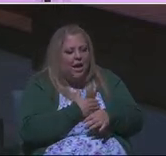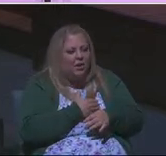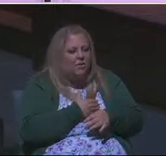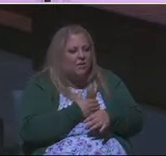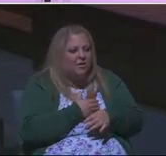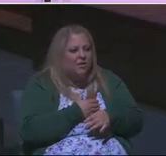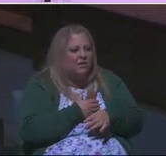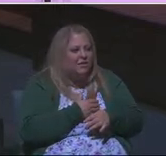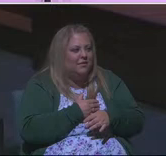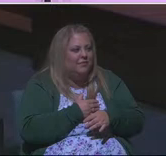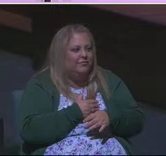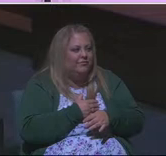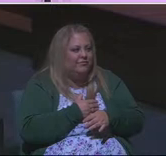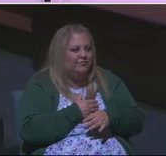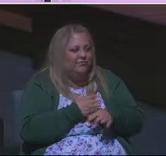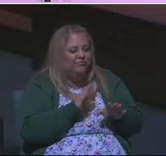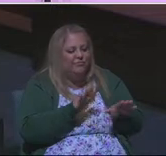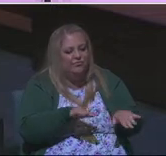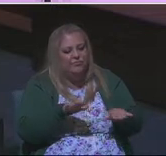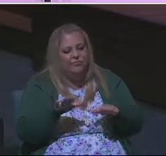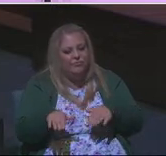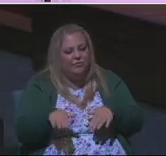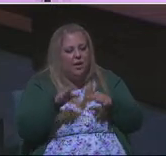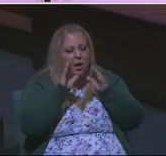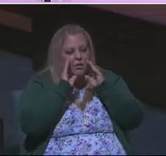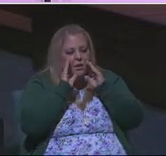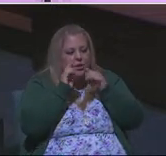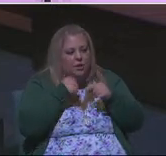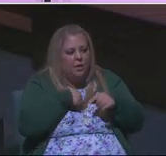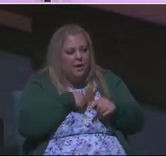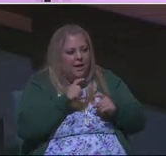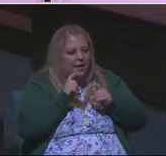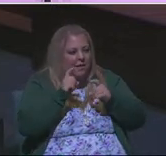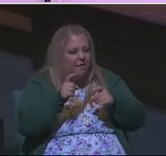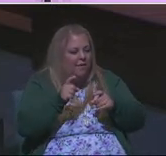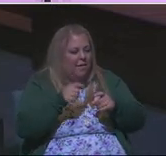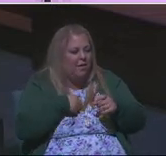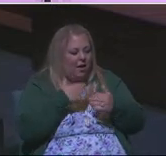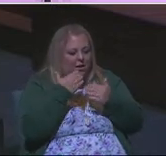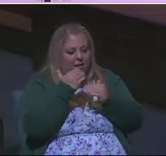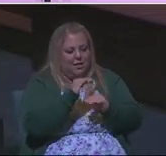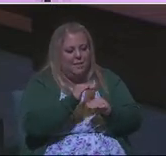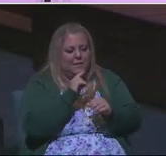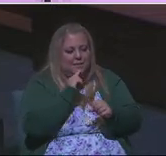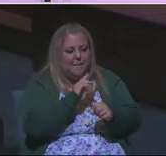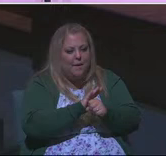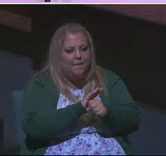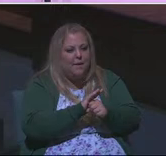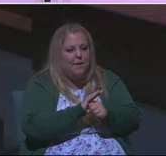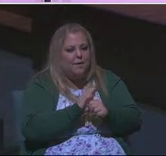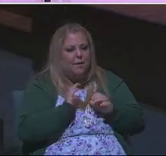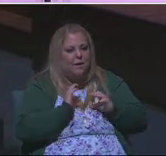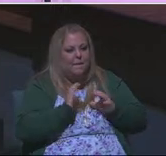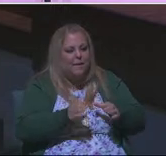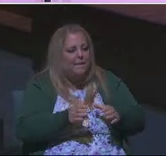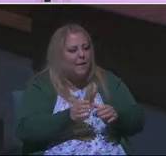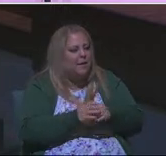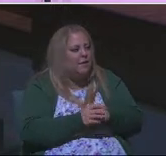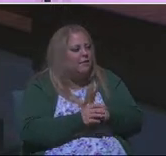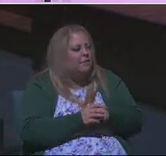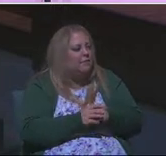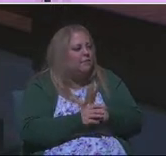trivial attention that we give him? Of our limited commitment to him? If you're here today and you've